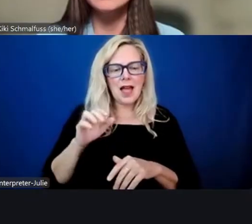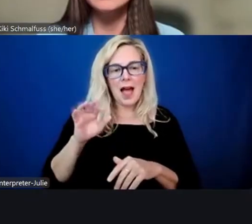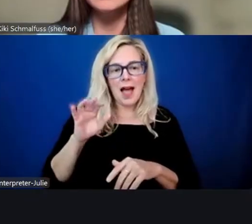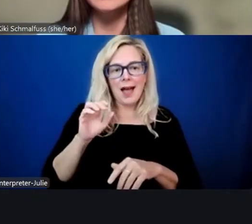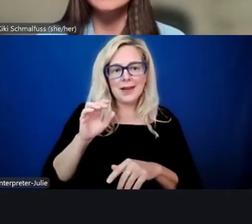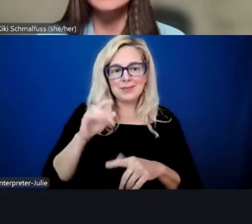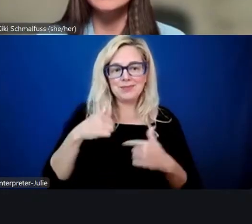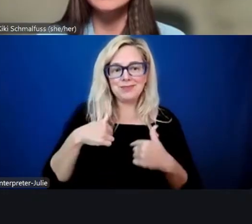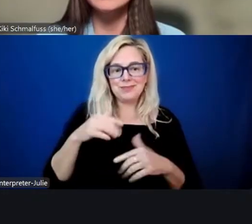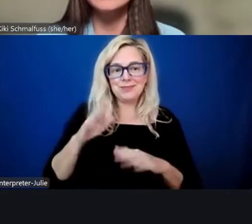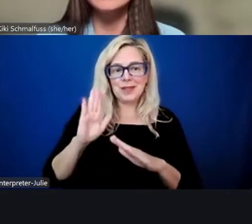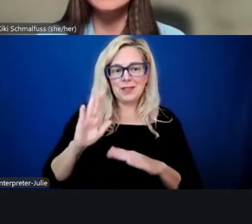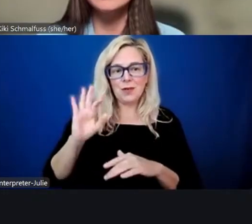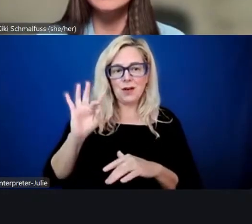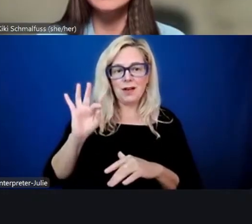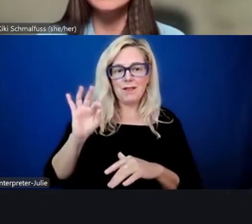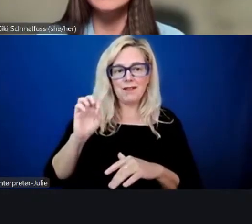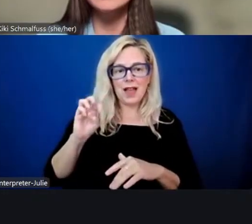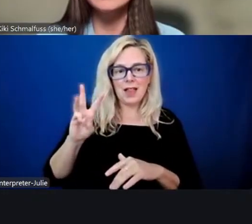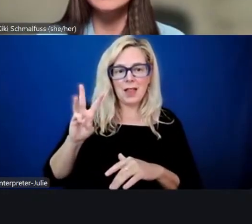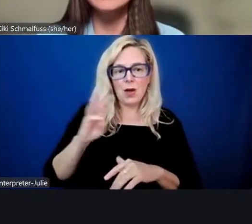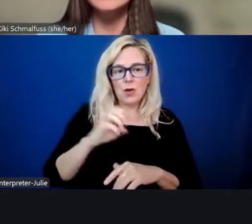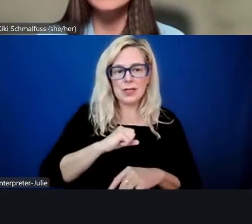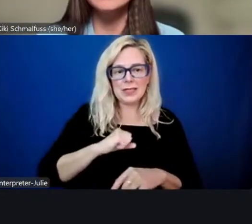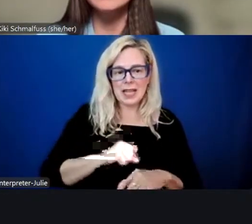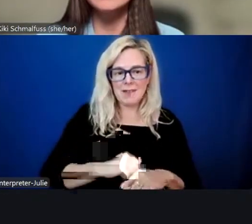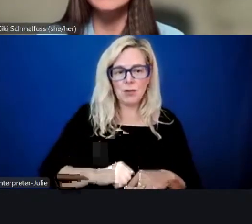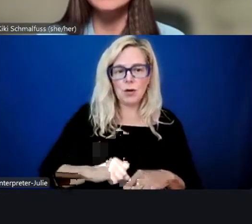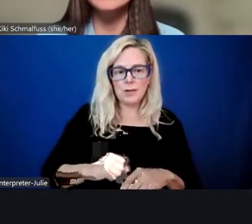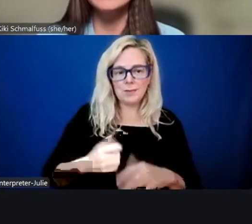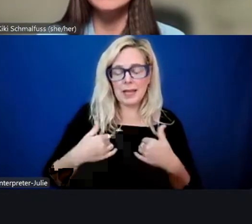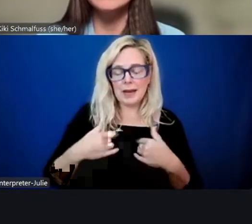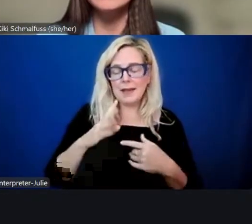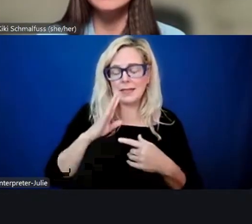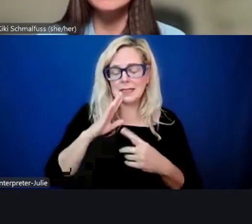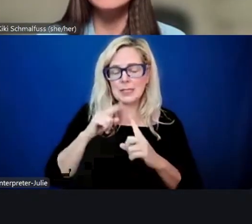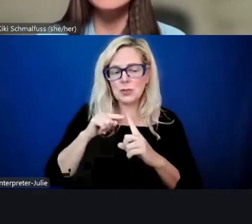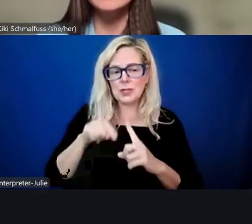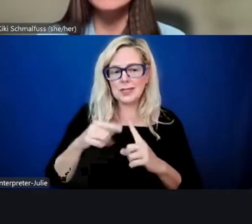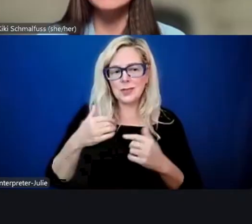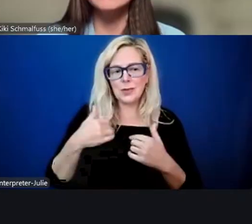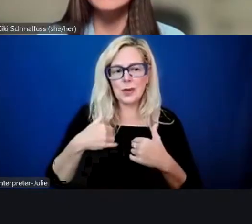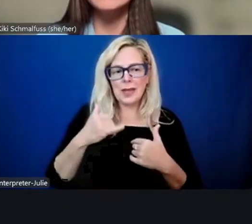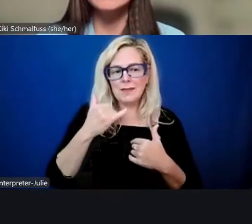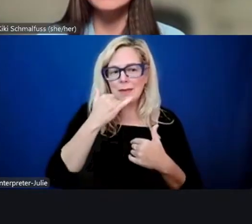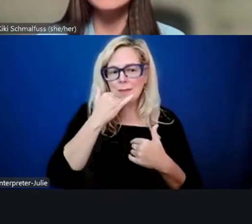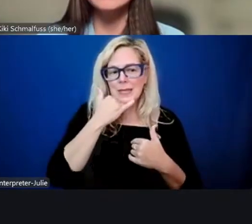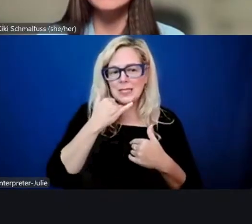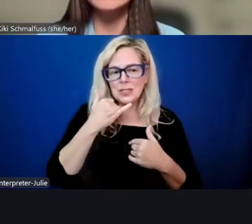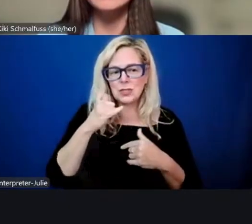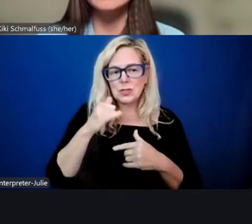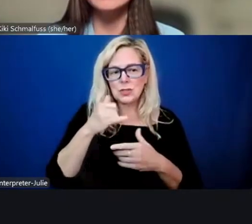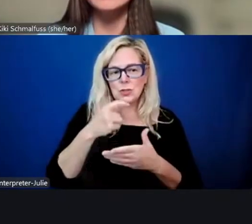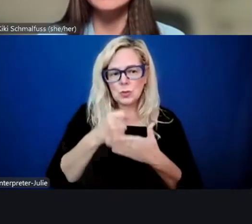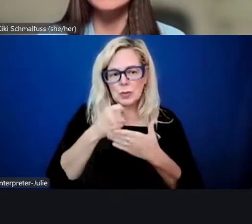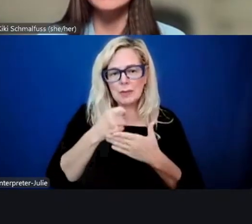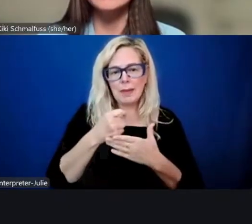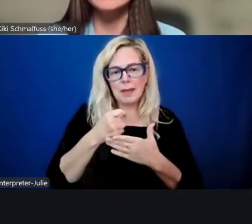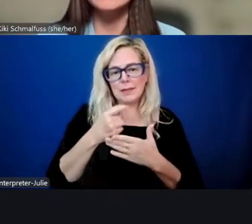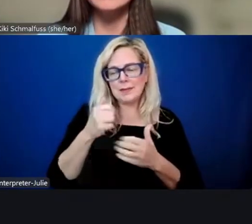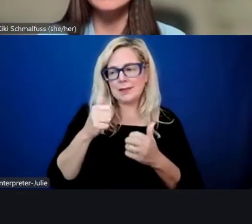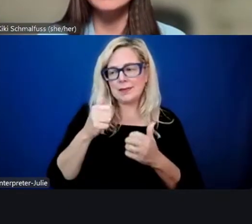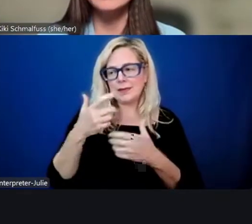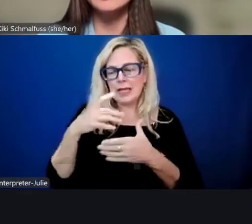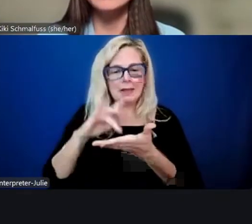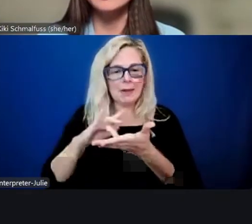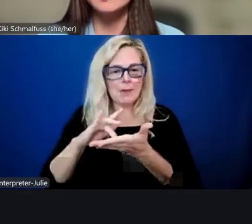this. Stanford had a mistreatment committee for medical students where they could file anonymous